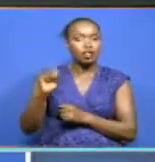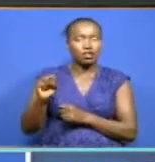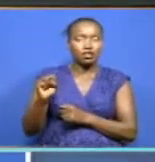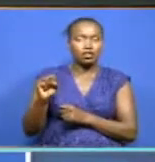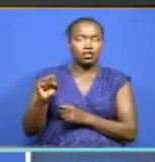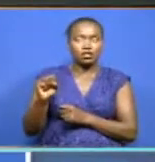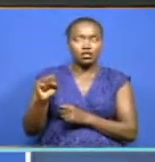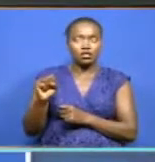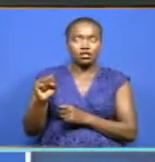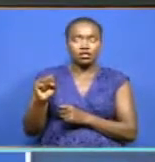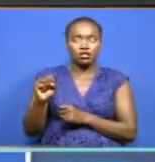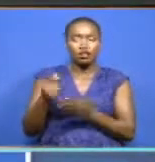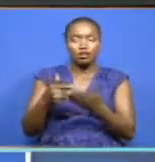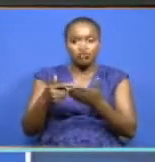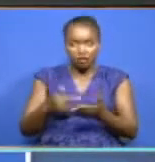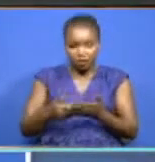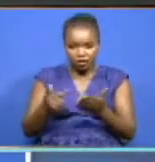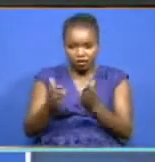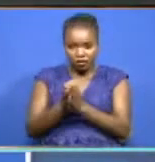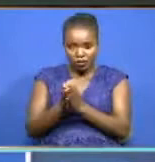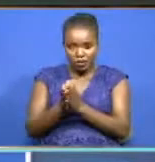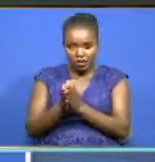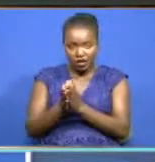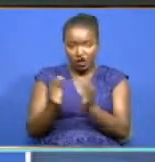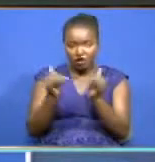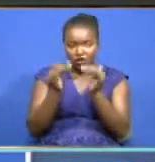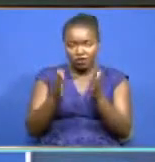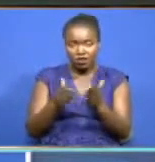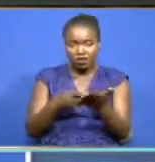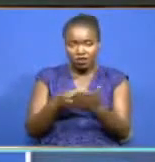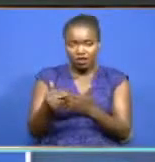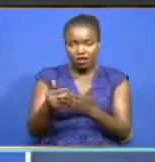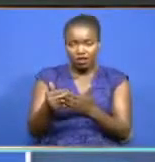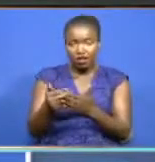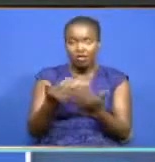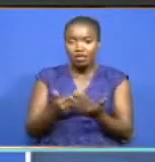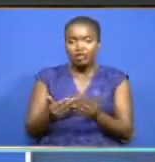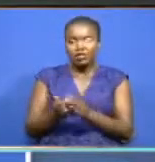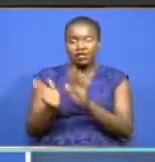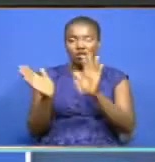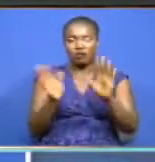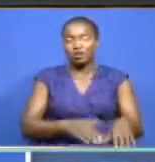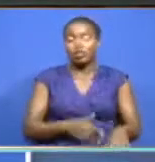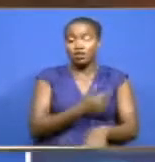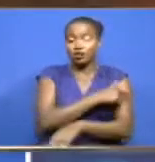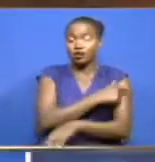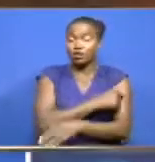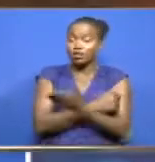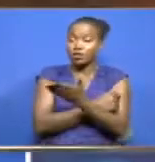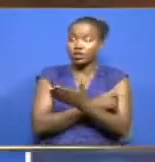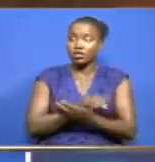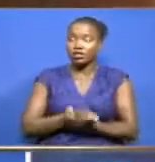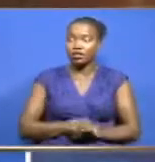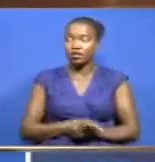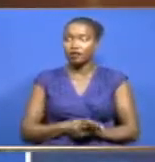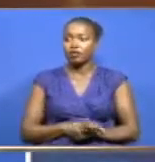of negotiating with an undercover journalist to sell a child who had been abandoned at the Mama Lucy Hospital.